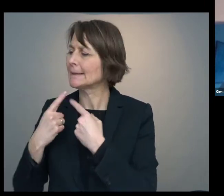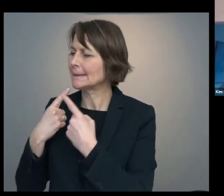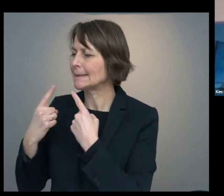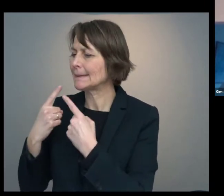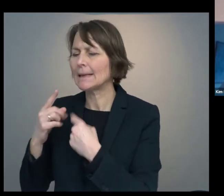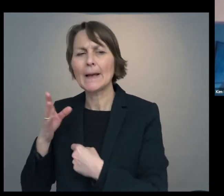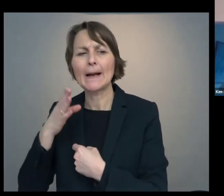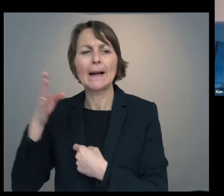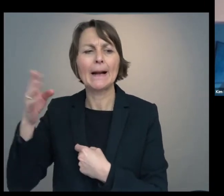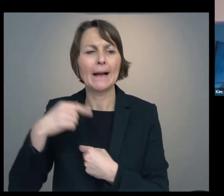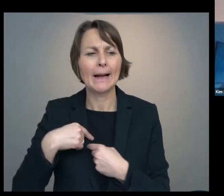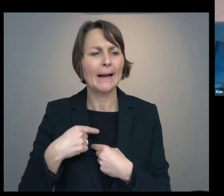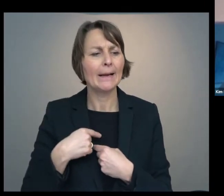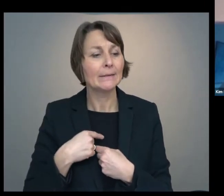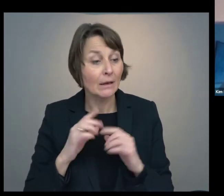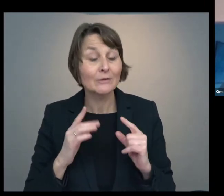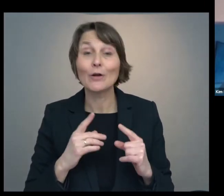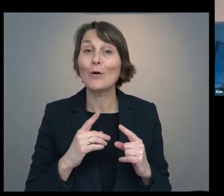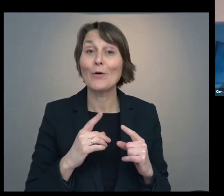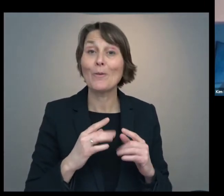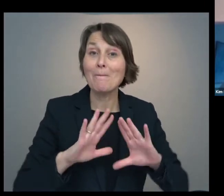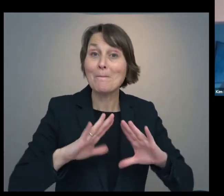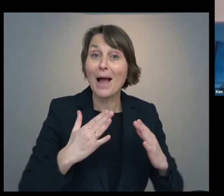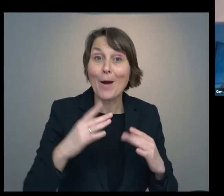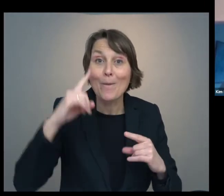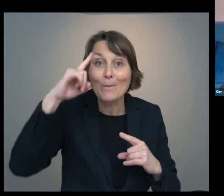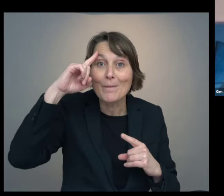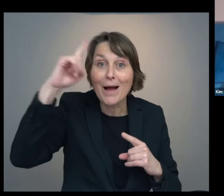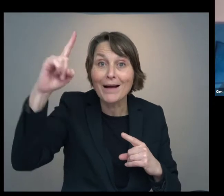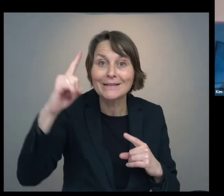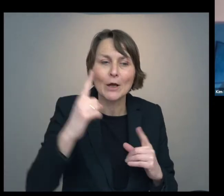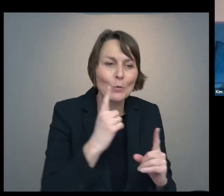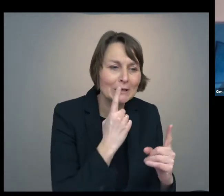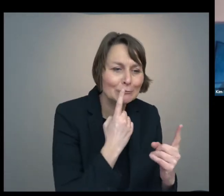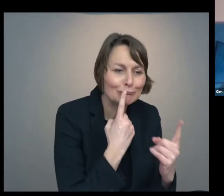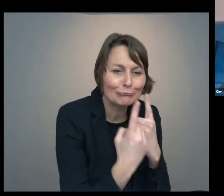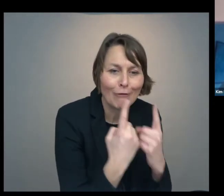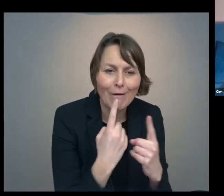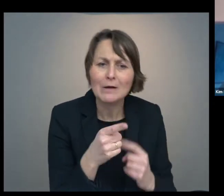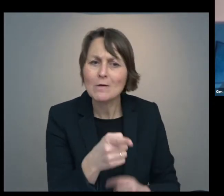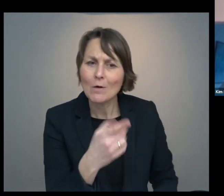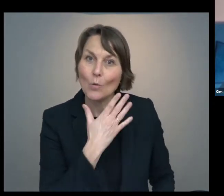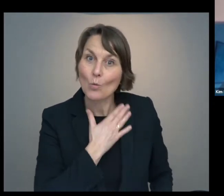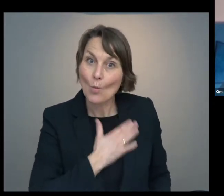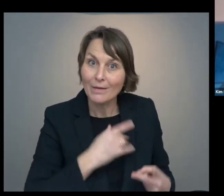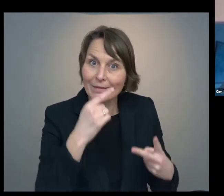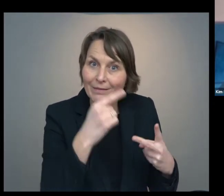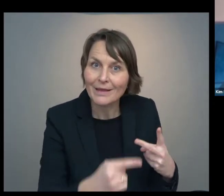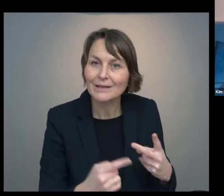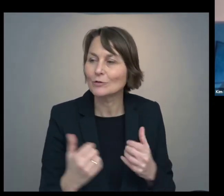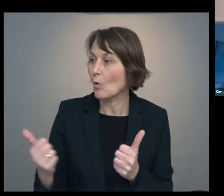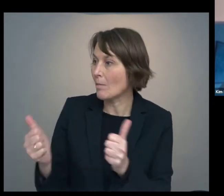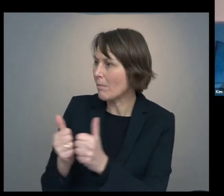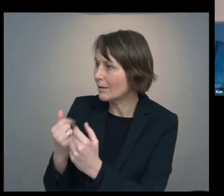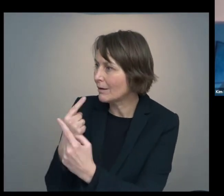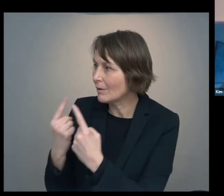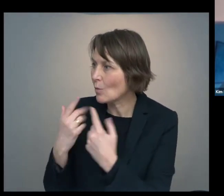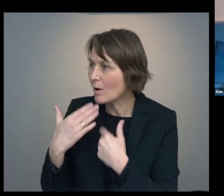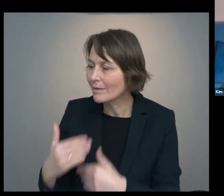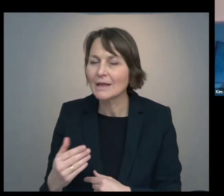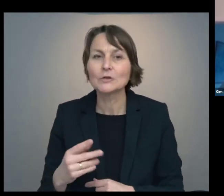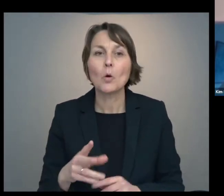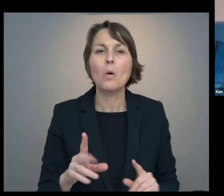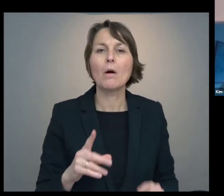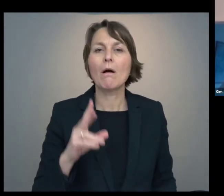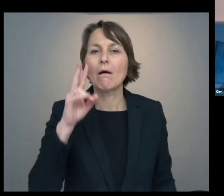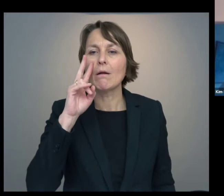of a big great plan for where everything should go. Like we get our ideas from talking to the community, to partners, to each other.